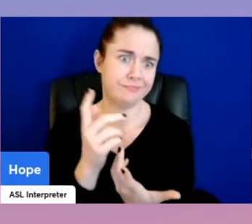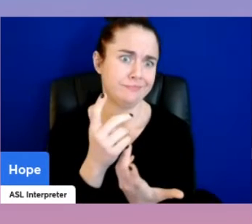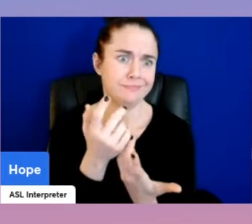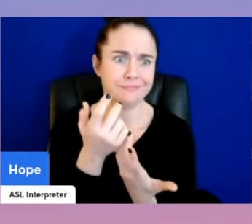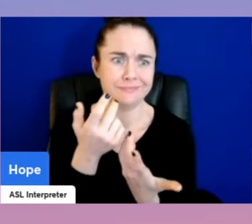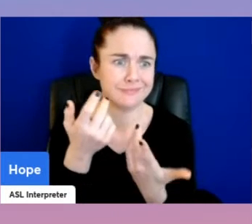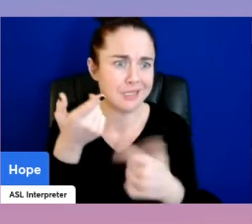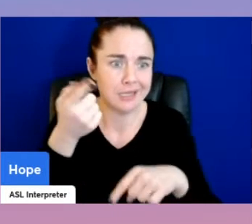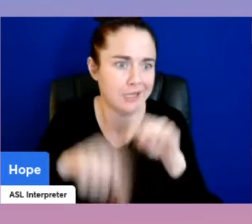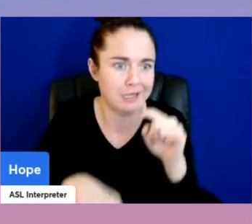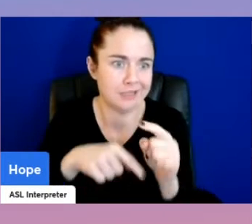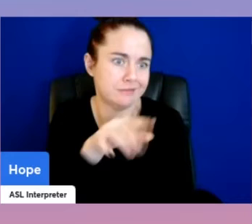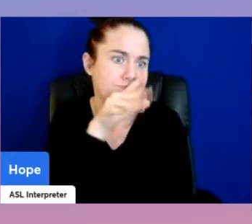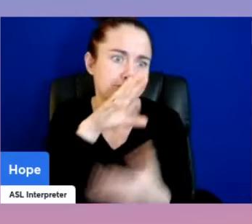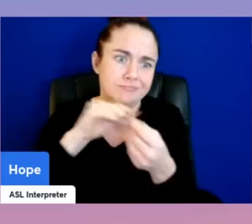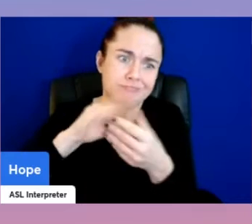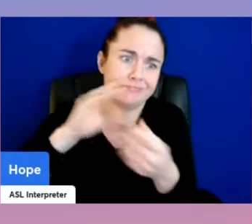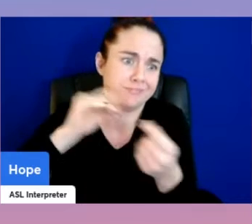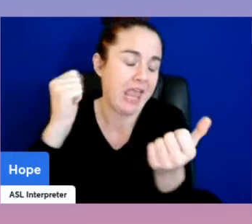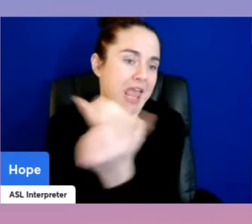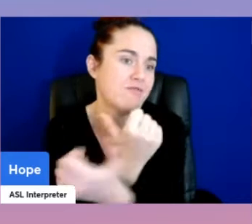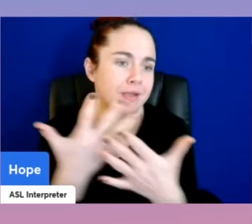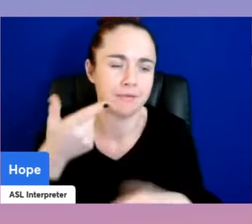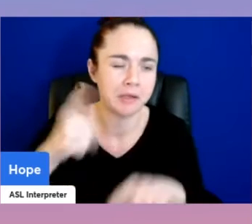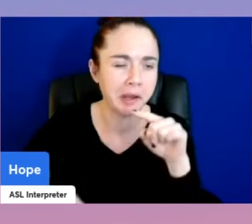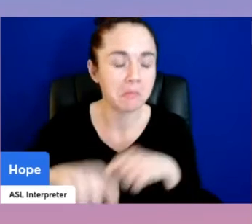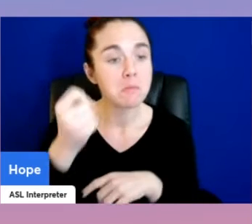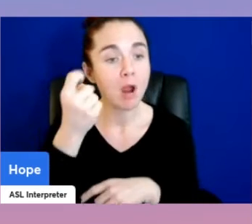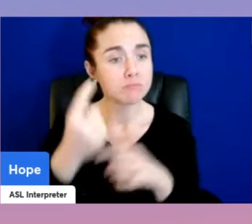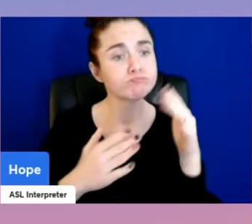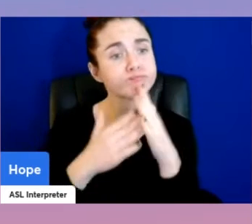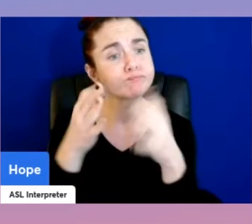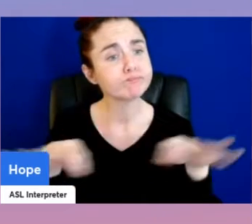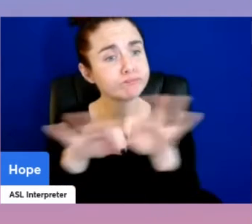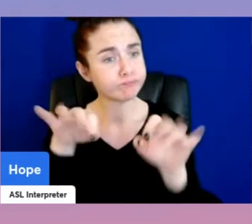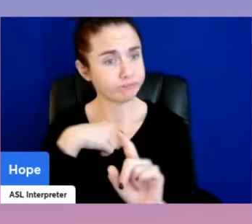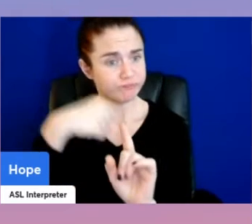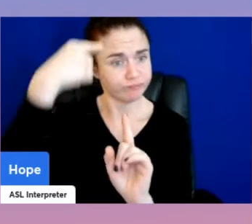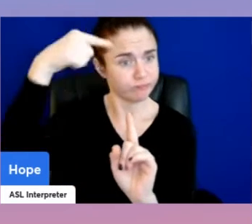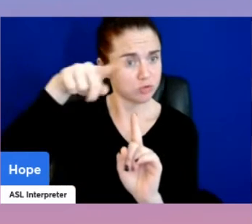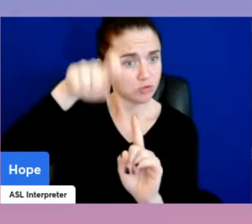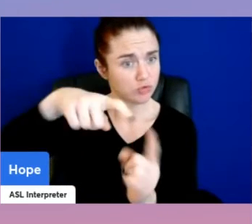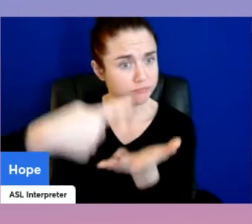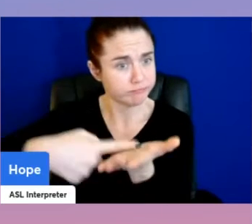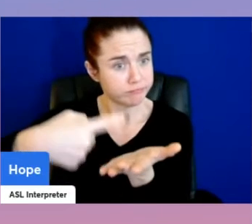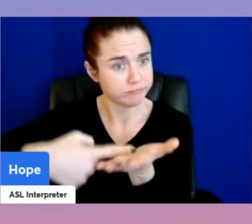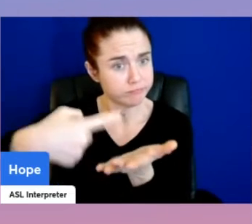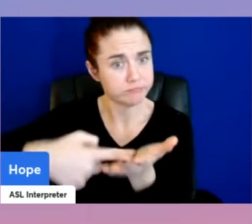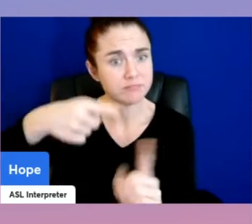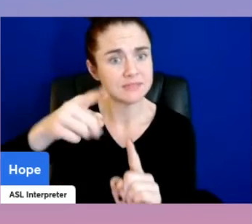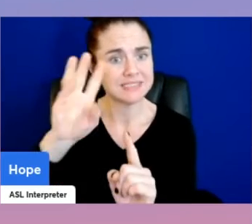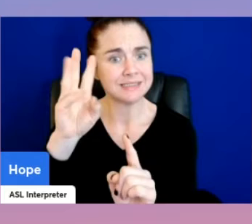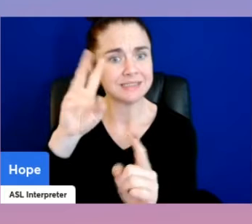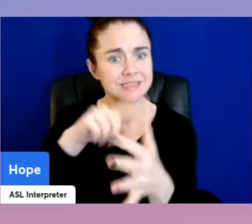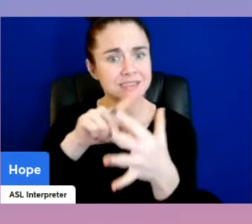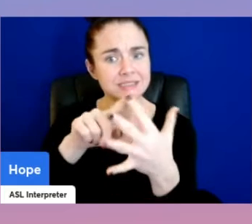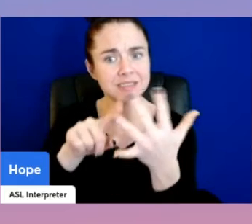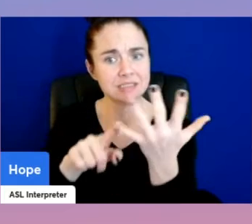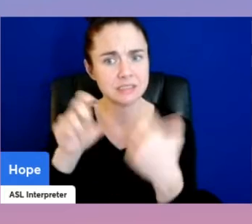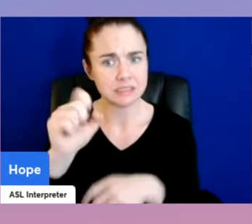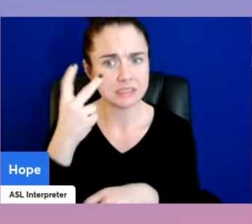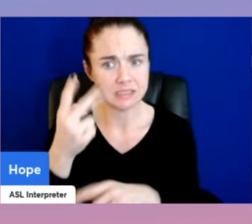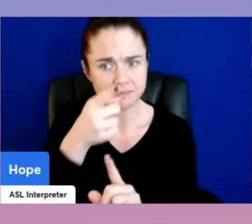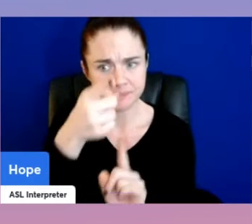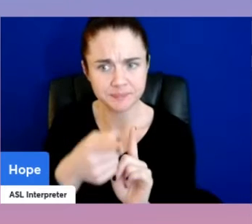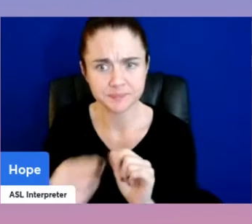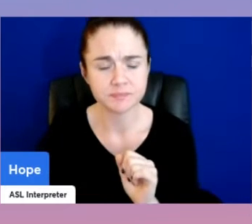tackle within that time period. But the most important things that I thought we should talk about today are these 6 items. There's